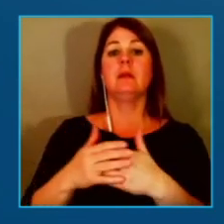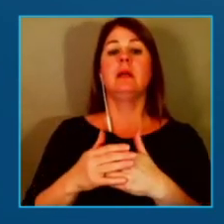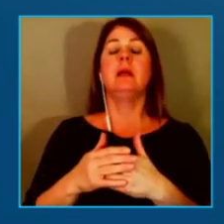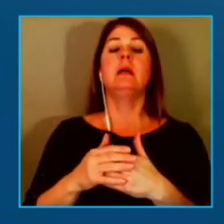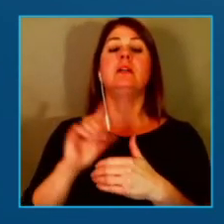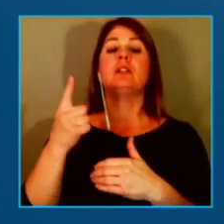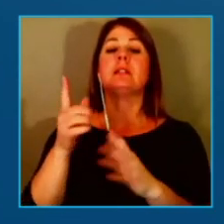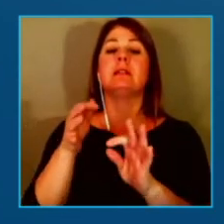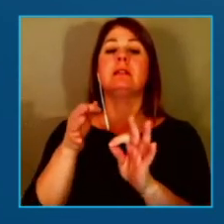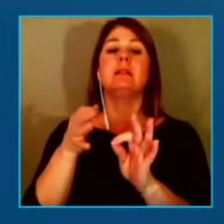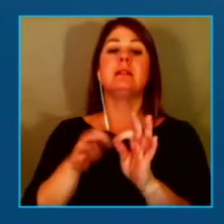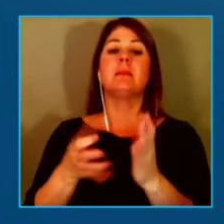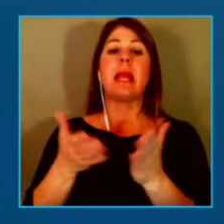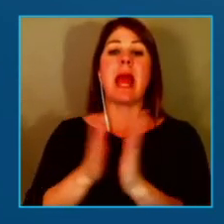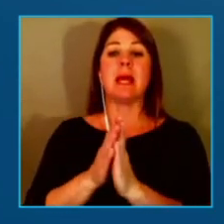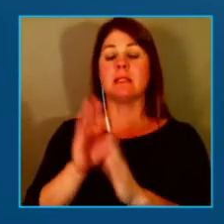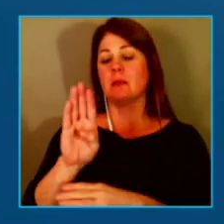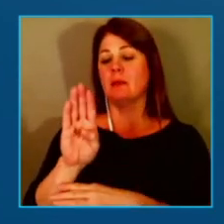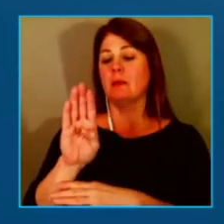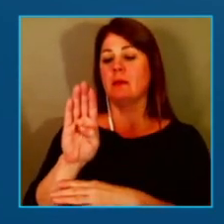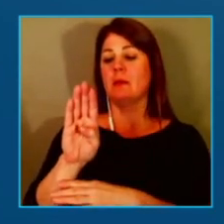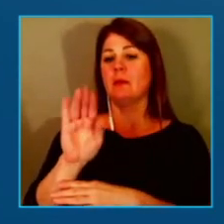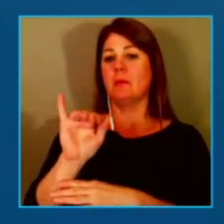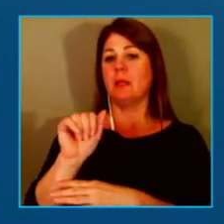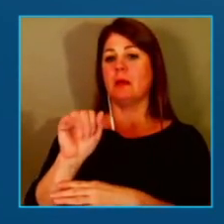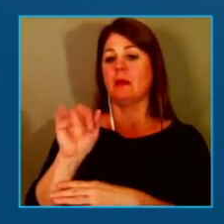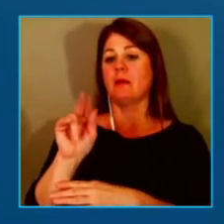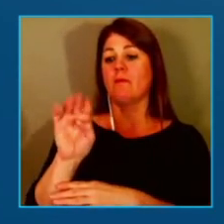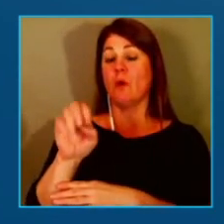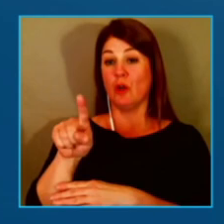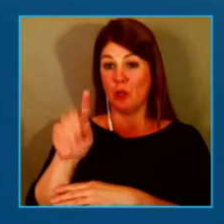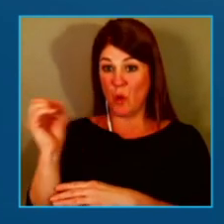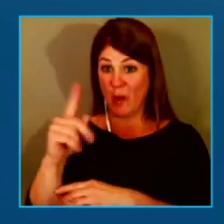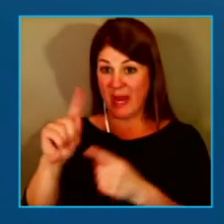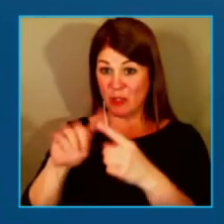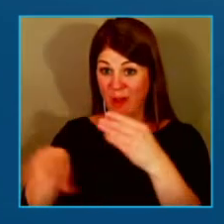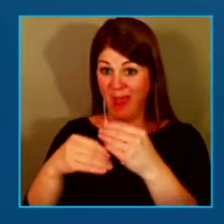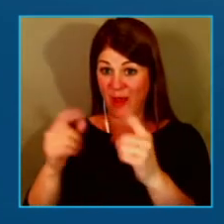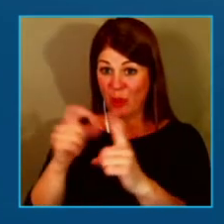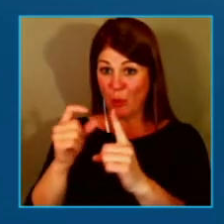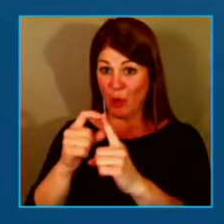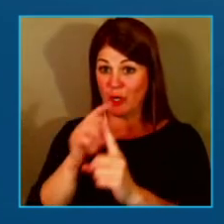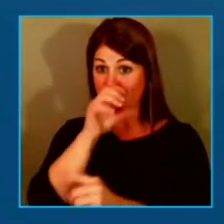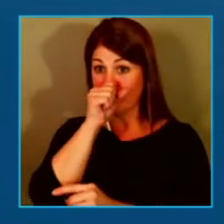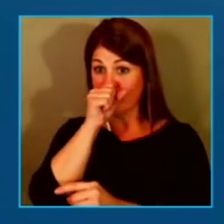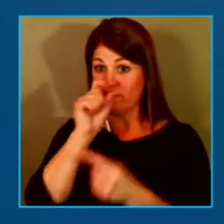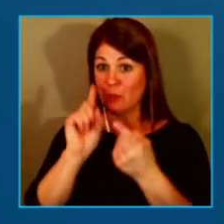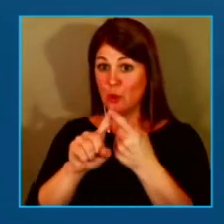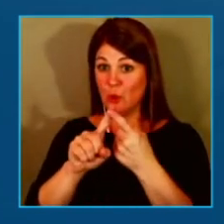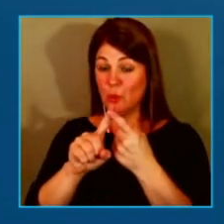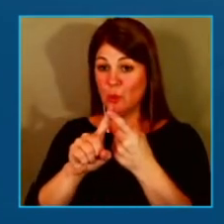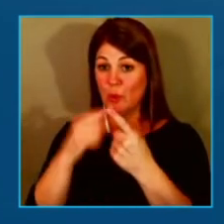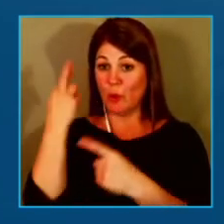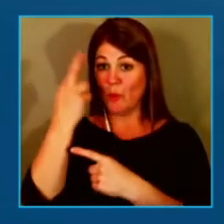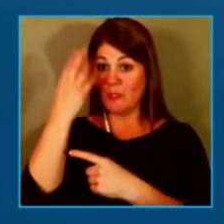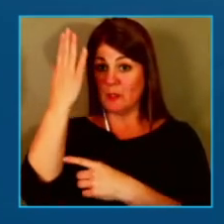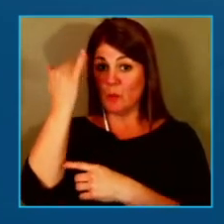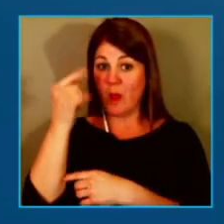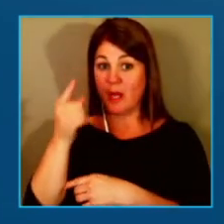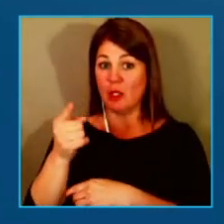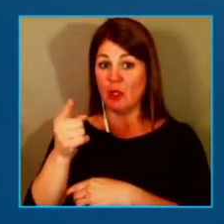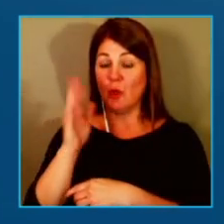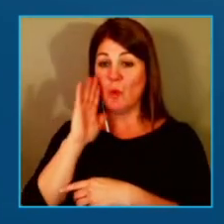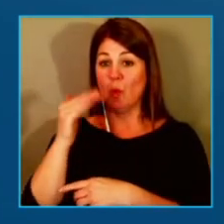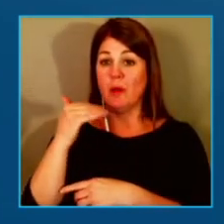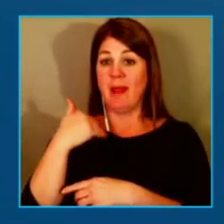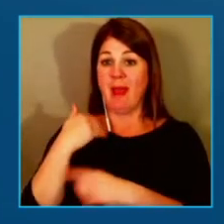Chair Biafor if she would be okay in adding the word confidential to the reasons why you go into executive